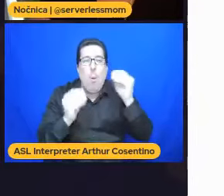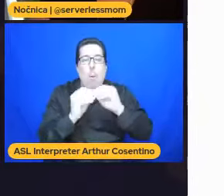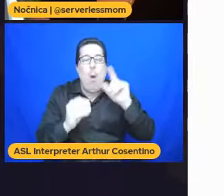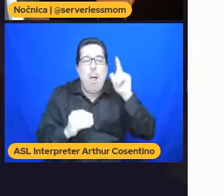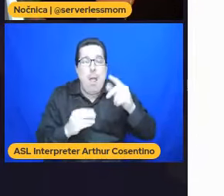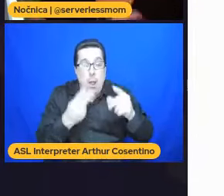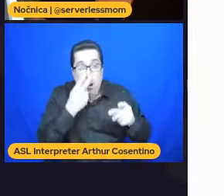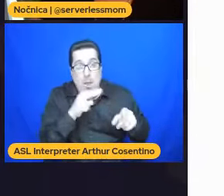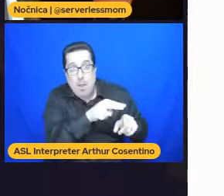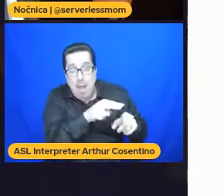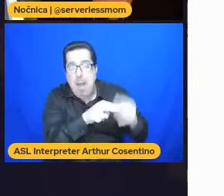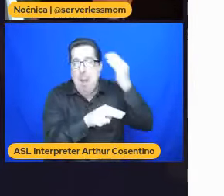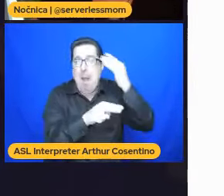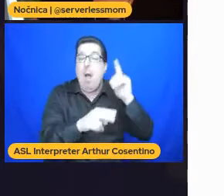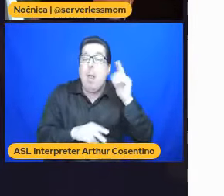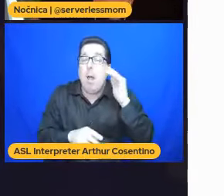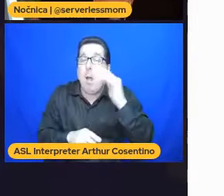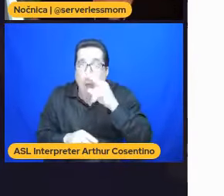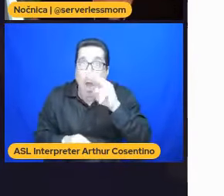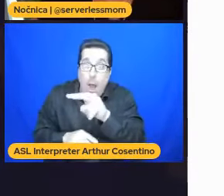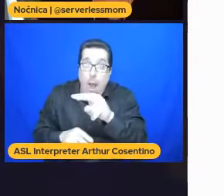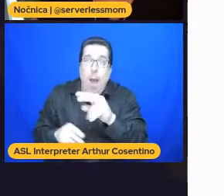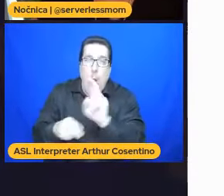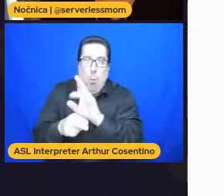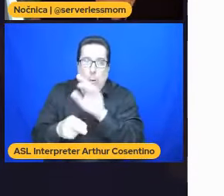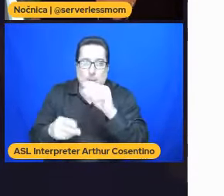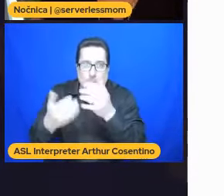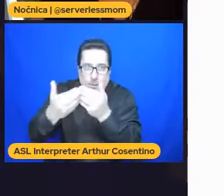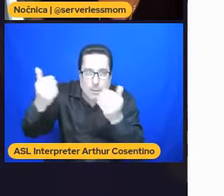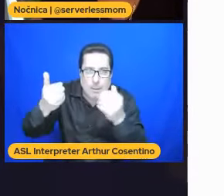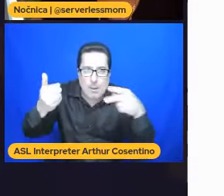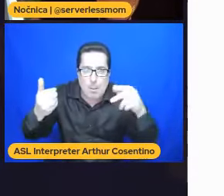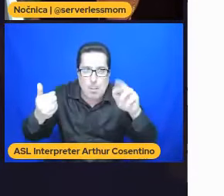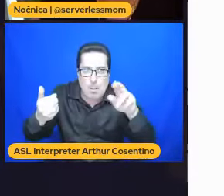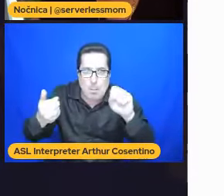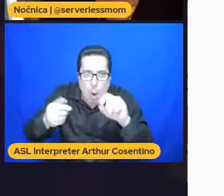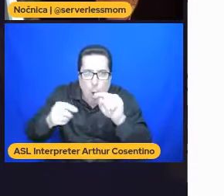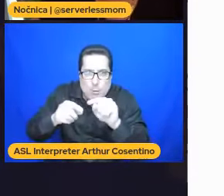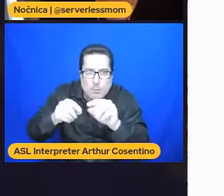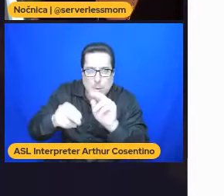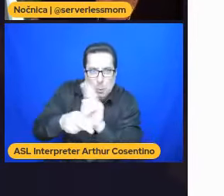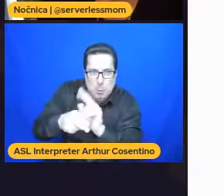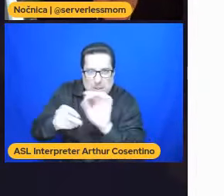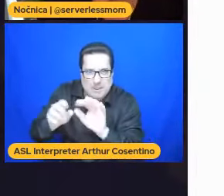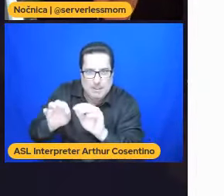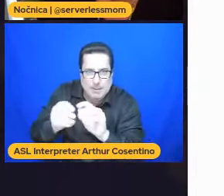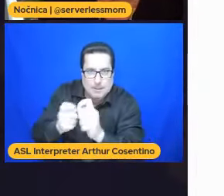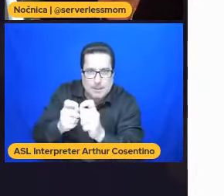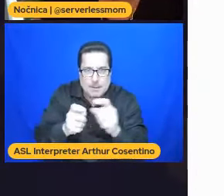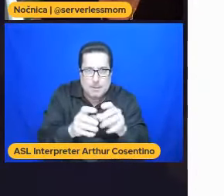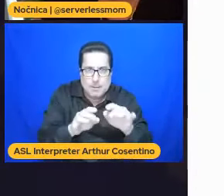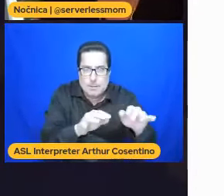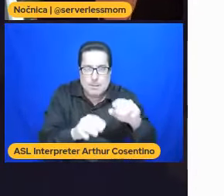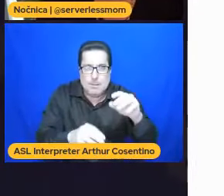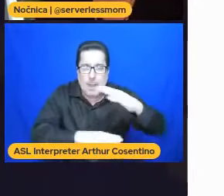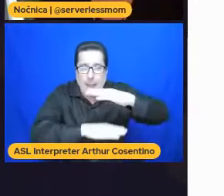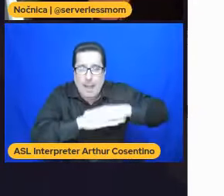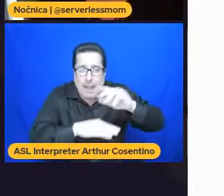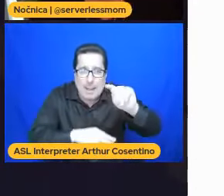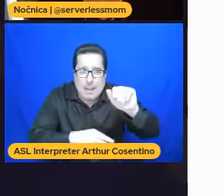and be able to parse and use that log correctly. And CDK even has options for logging things like tables and stuff that can be